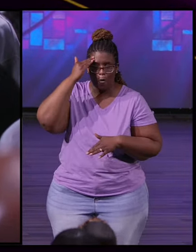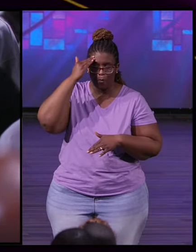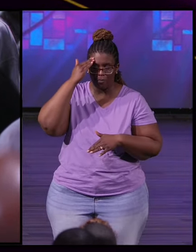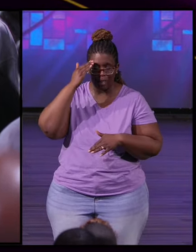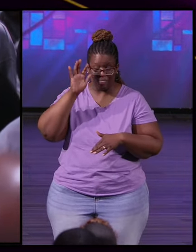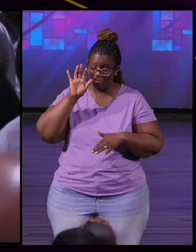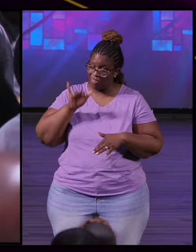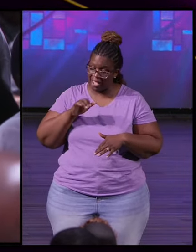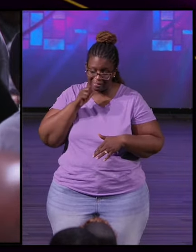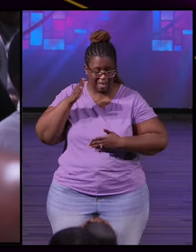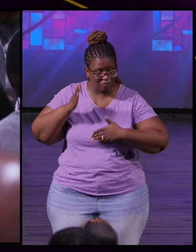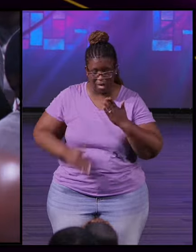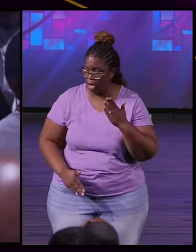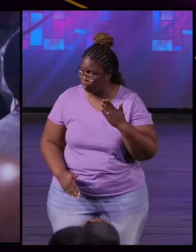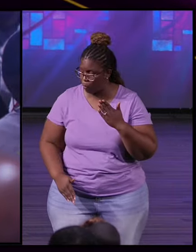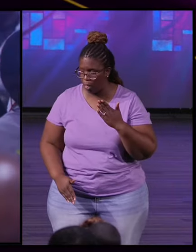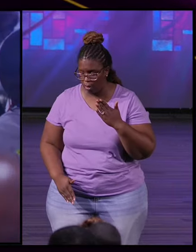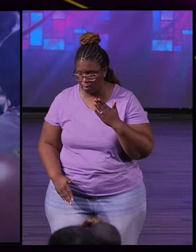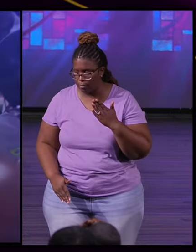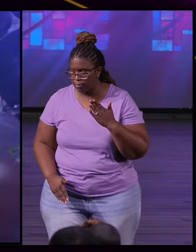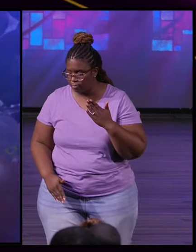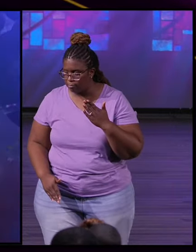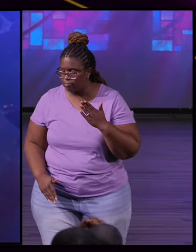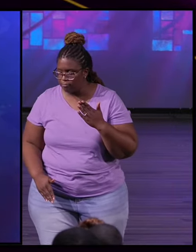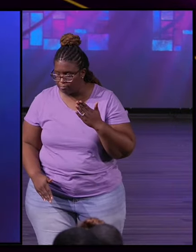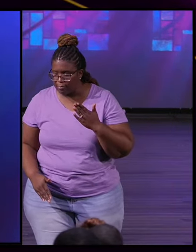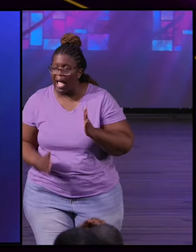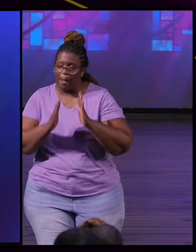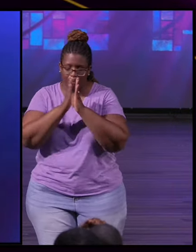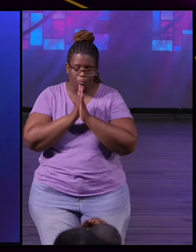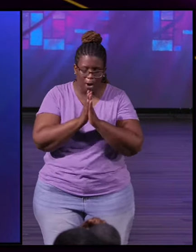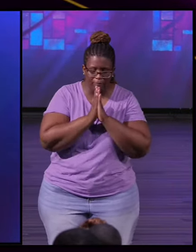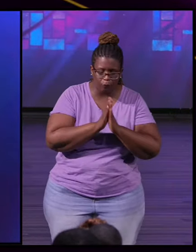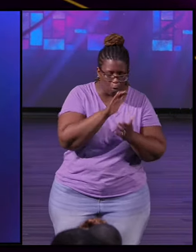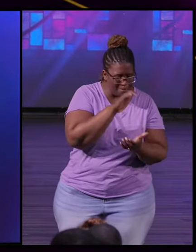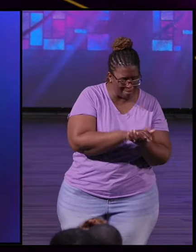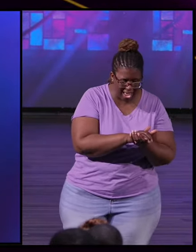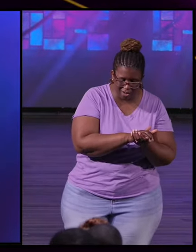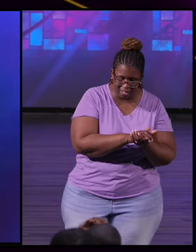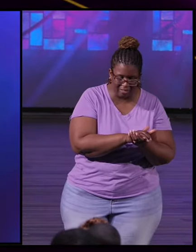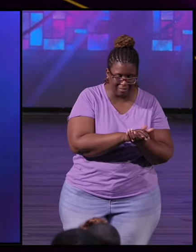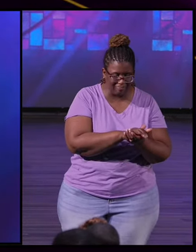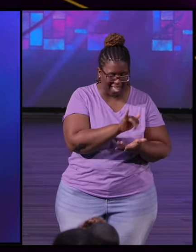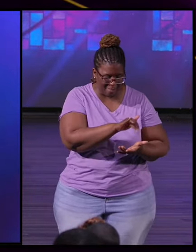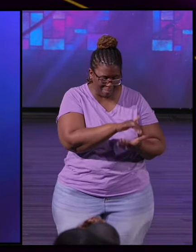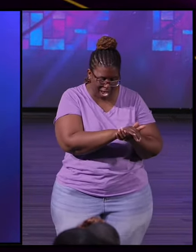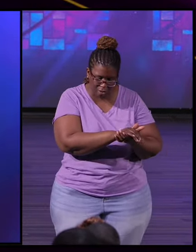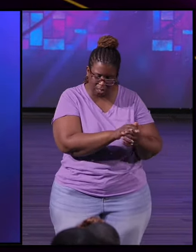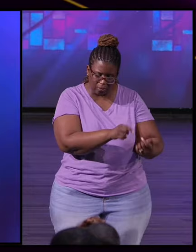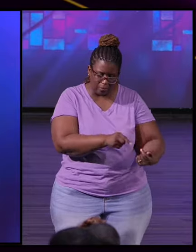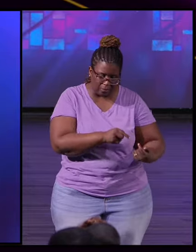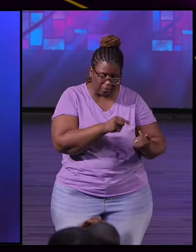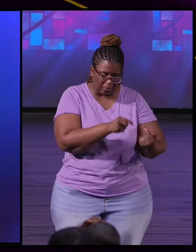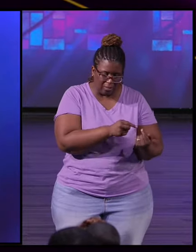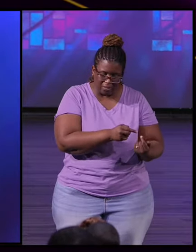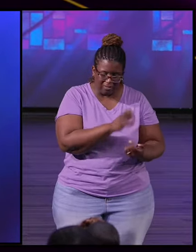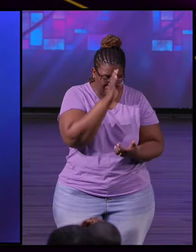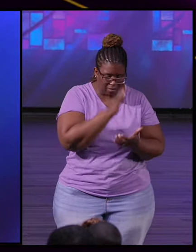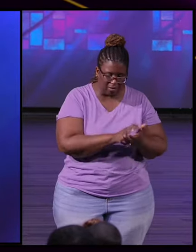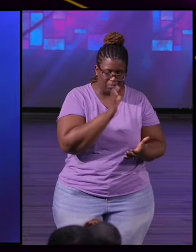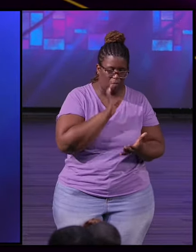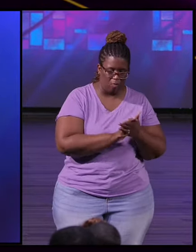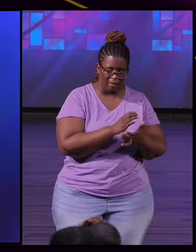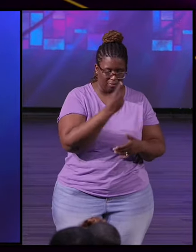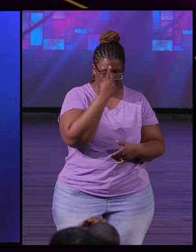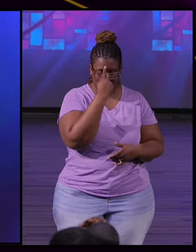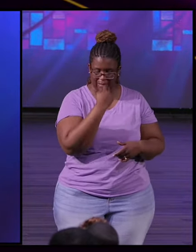to be final. I'm praying, God, for that marriage that's really struggling, and they think they can't recover. They think